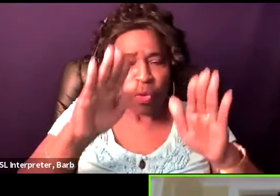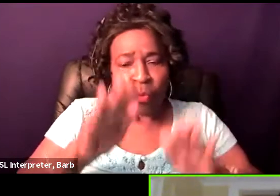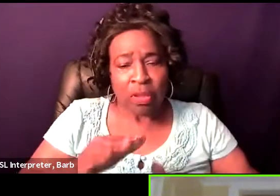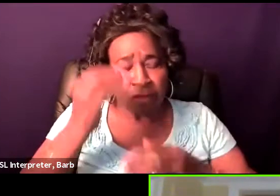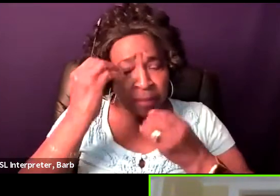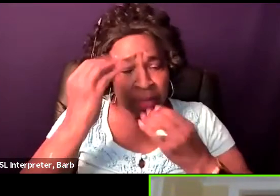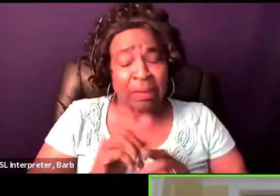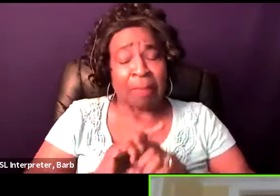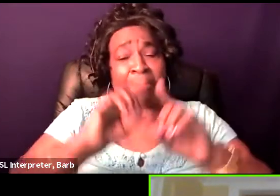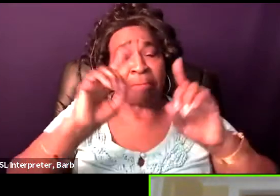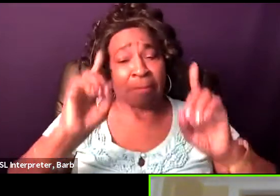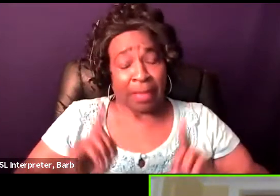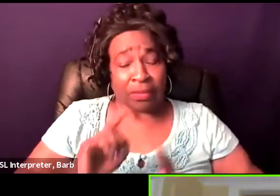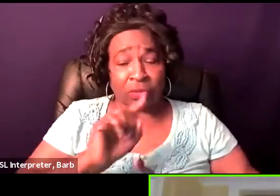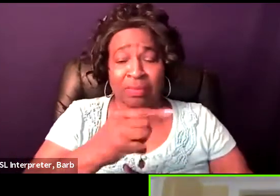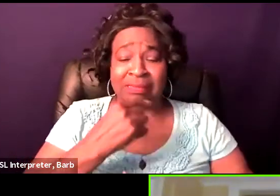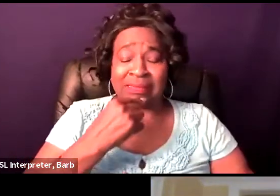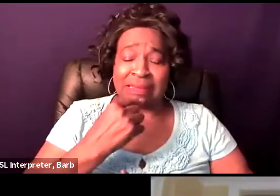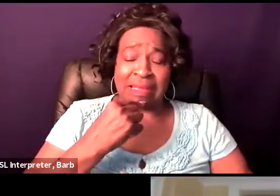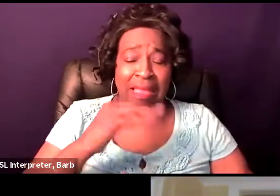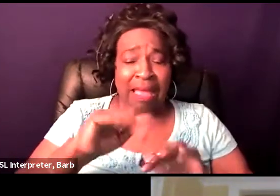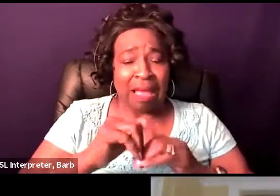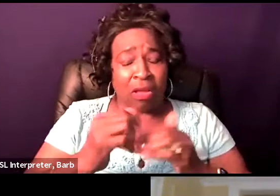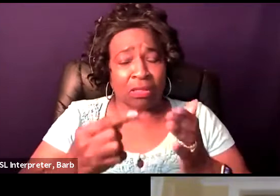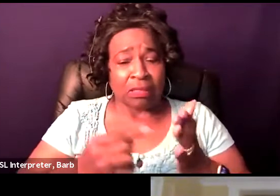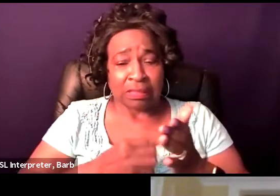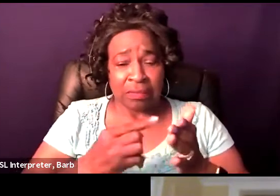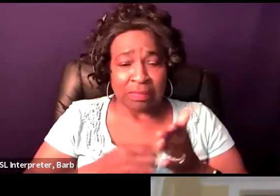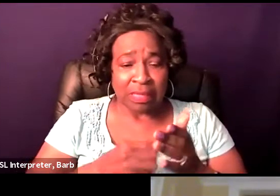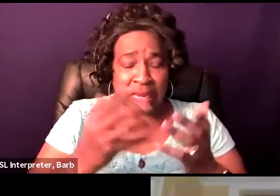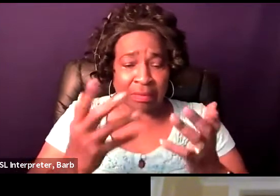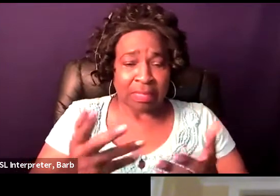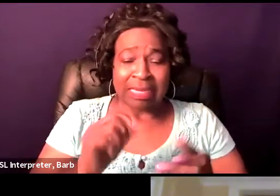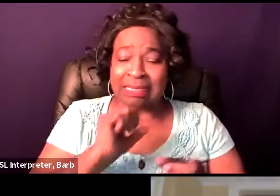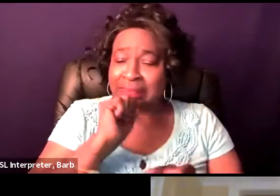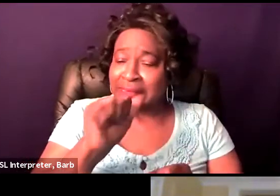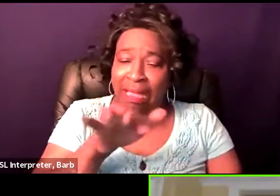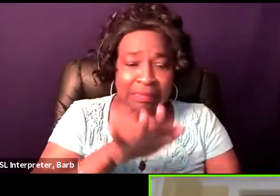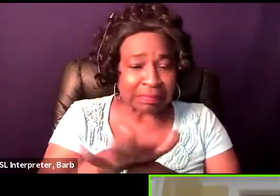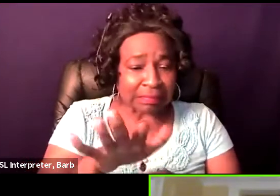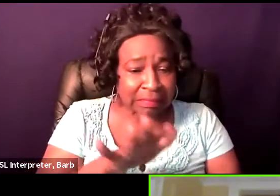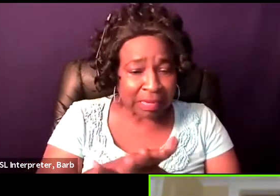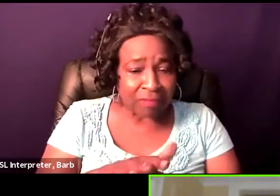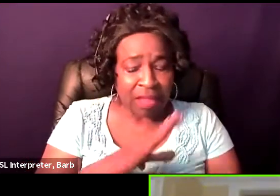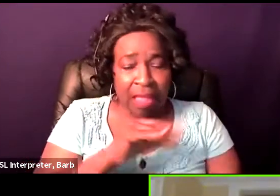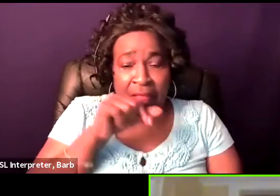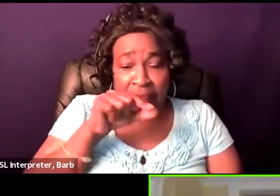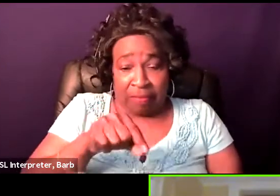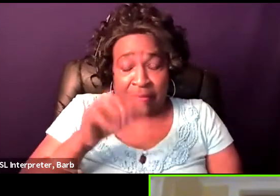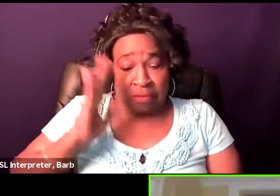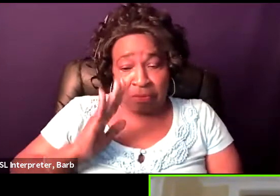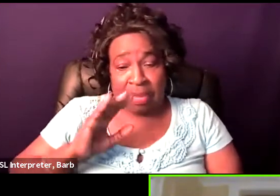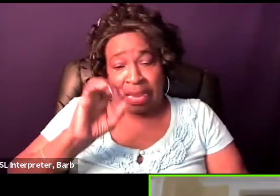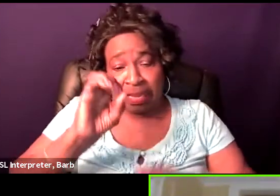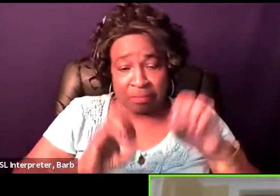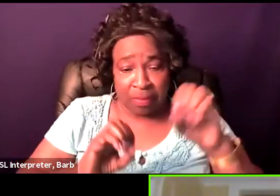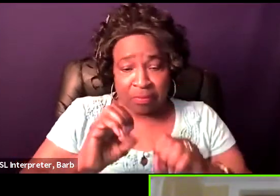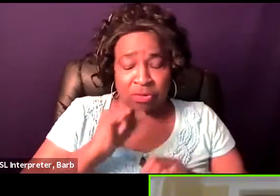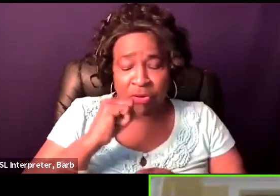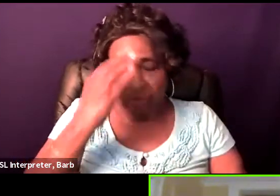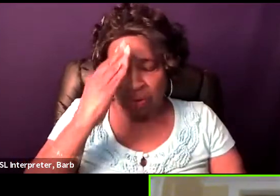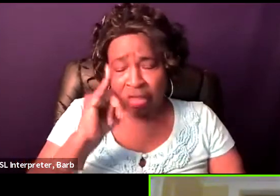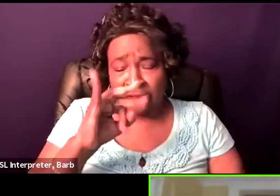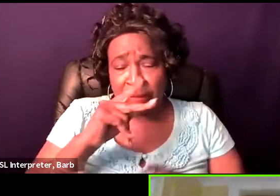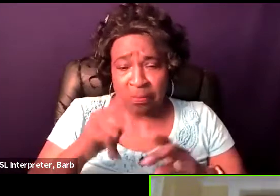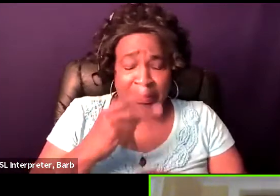you mentioned how sometimes it's not enough. And there was this experiment, I don't know if people have seen this in the lecture,